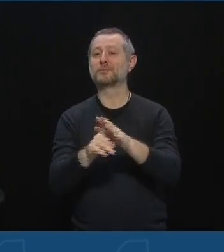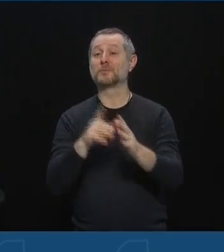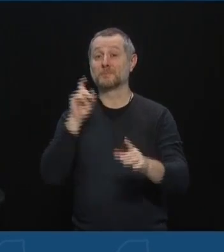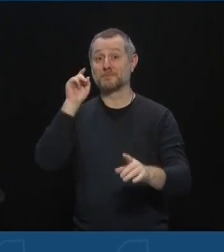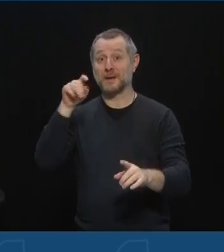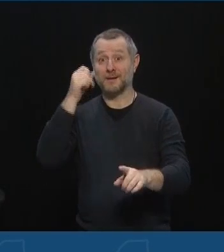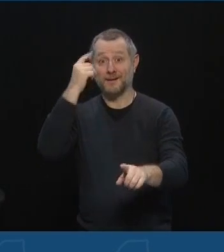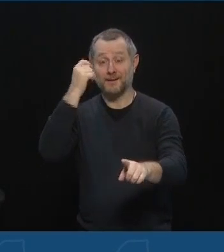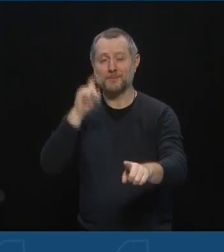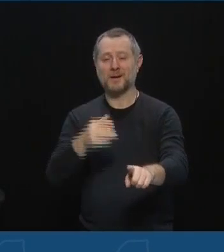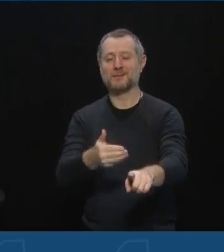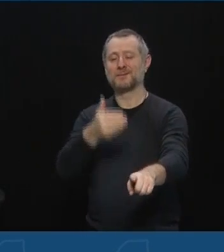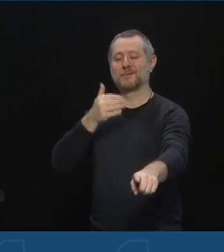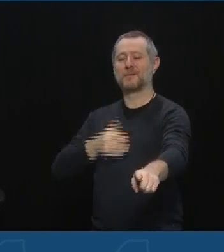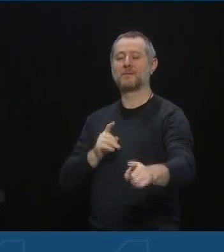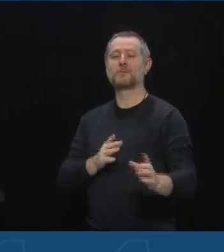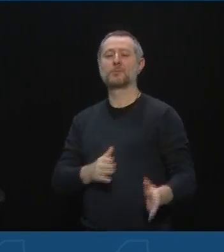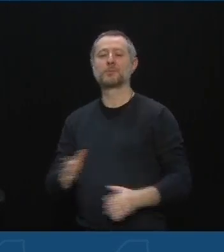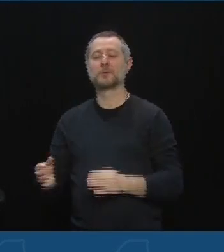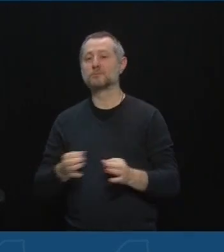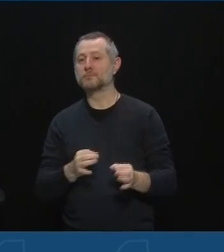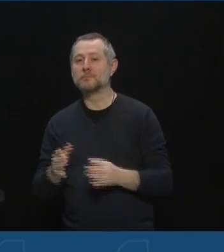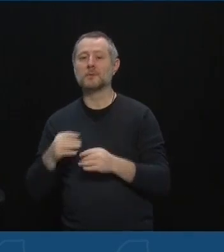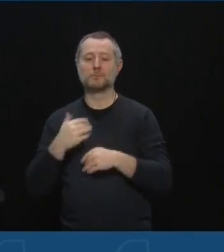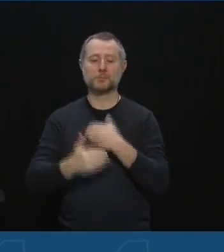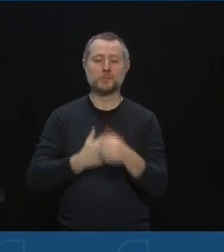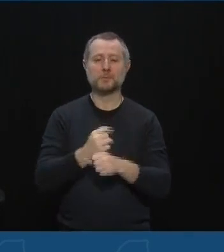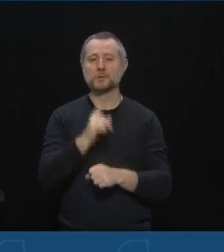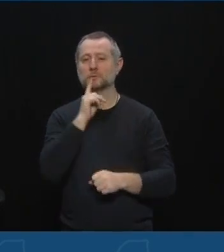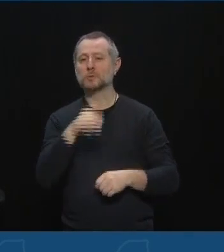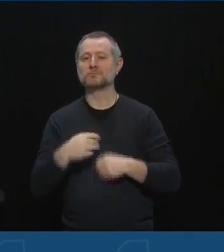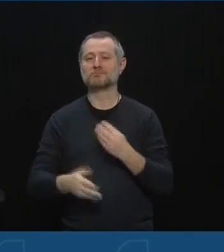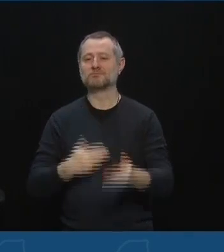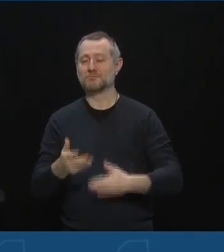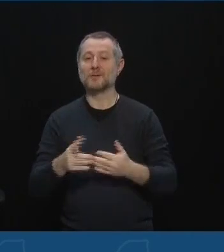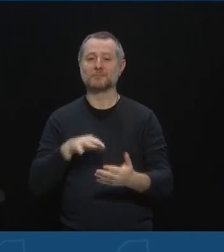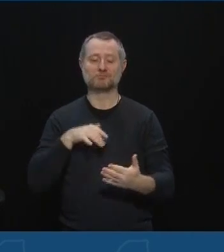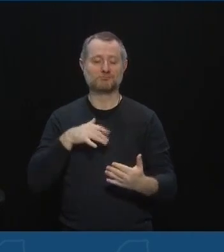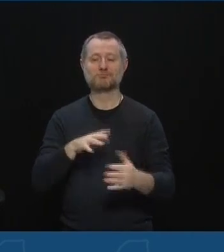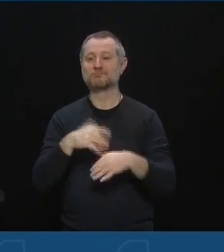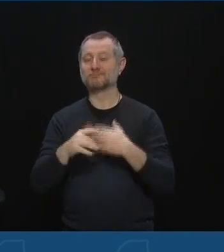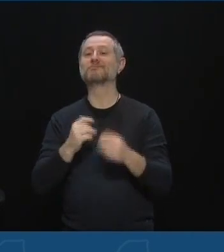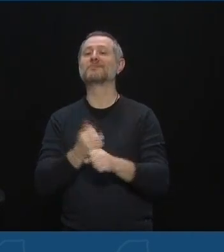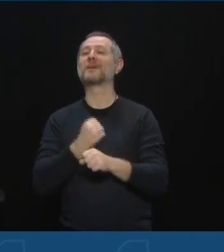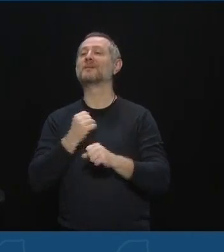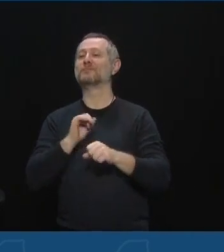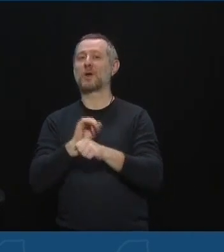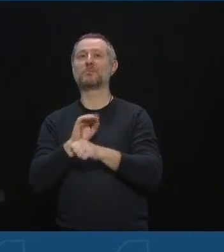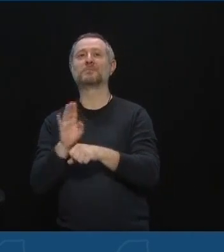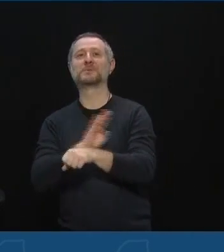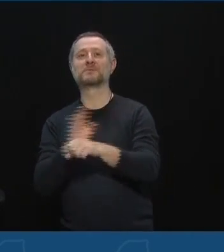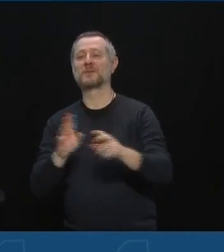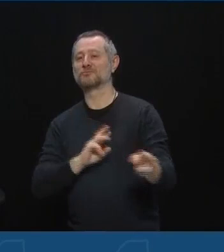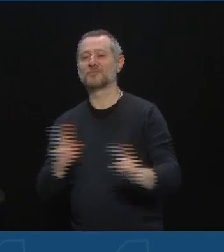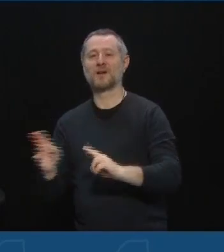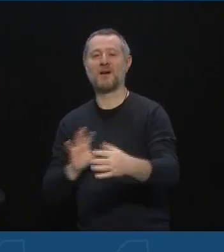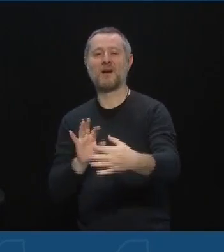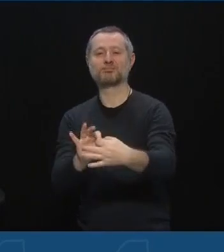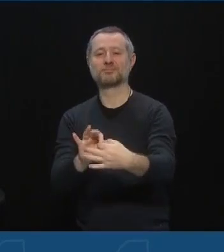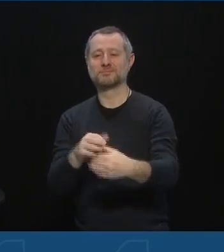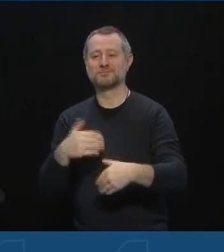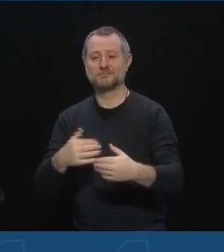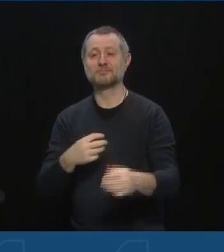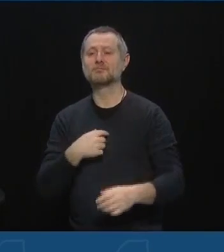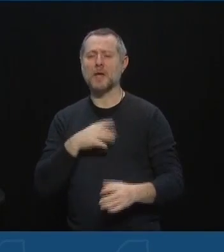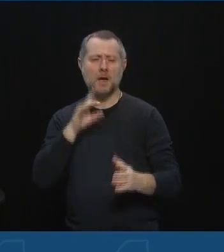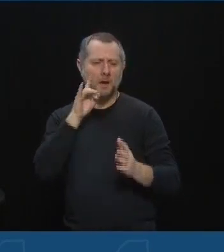intentional strategy to ensure that they had the workforce that met their needs. And so I had a chance to go out and see the Advanced